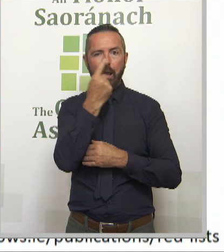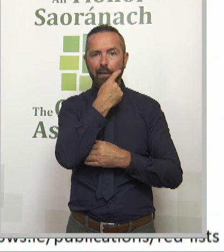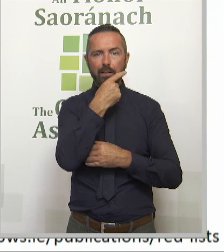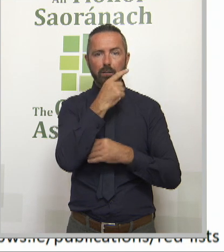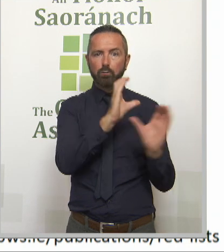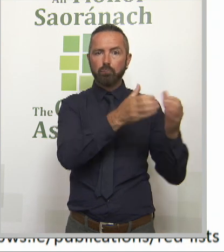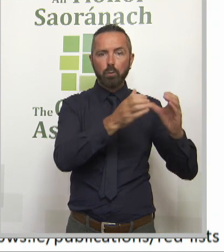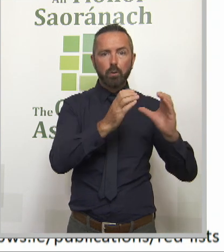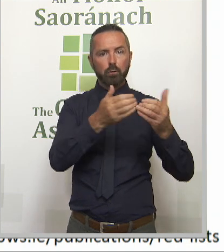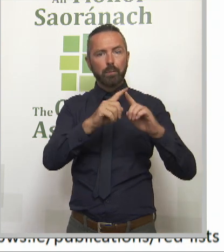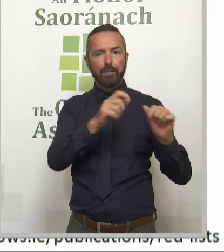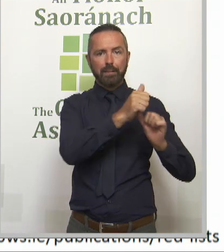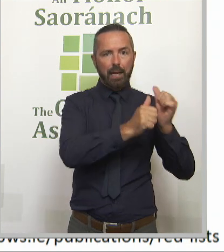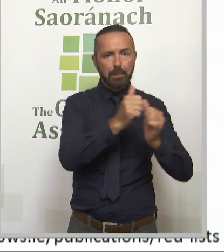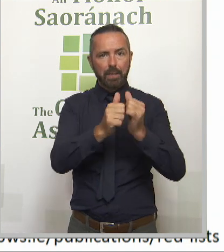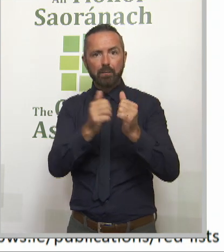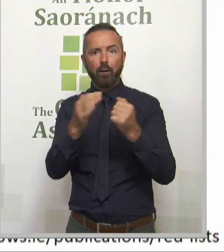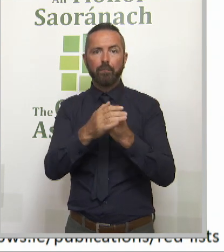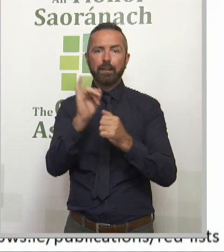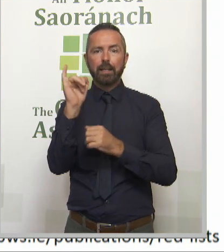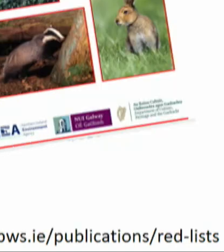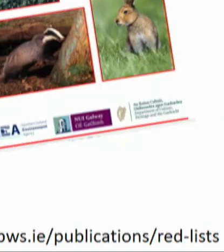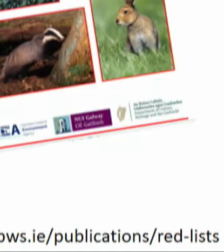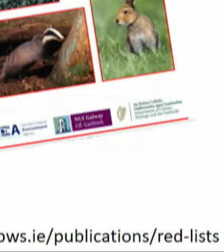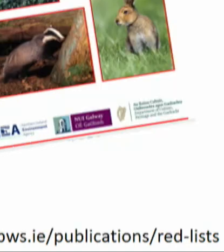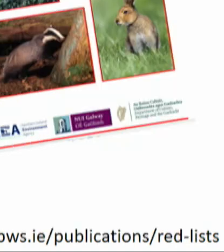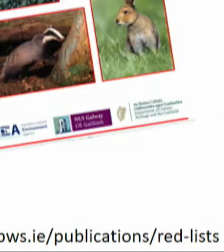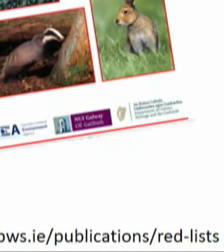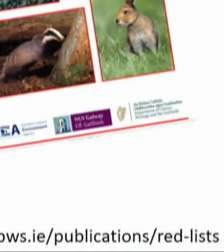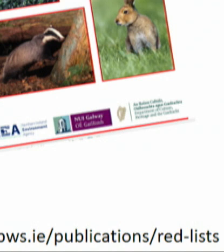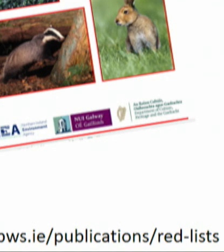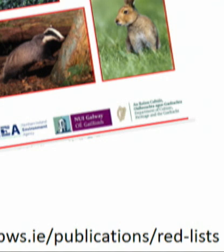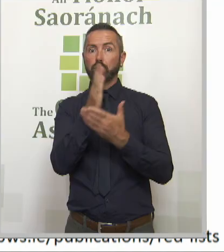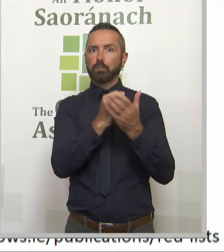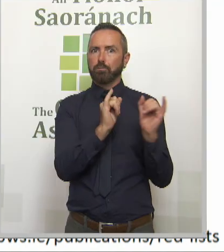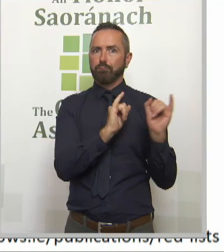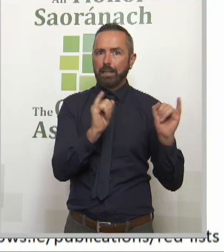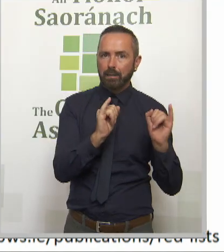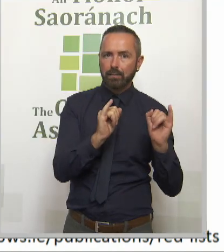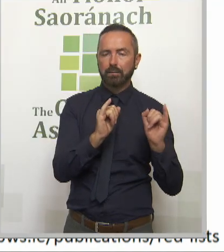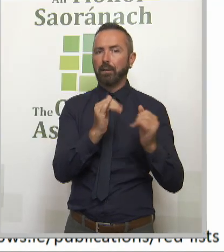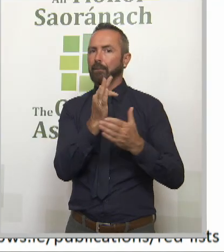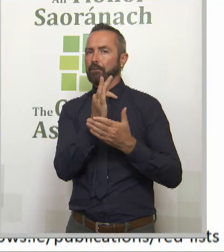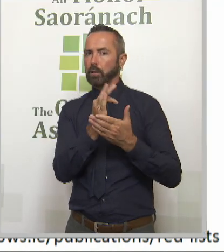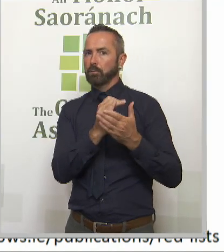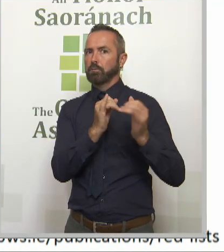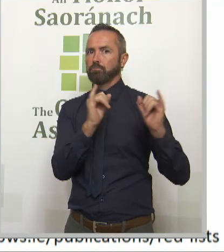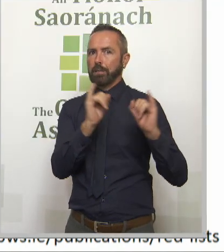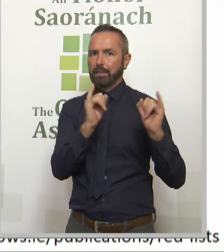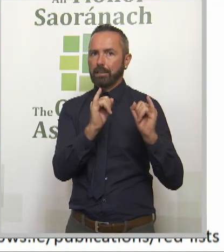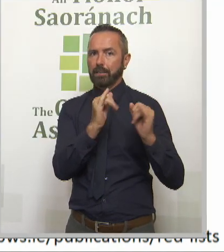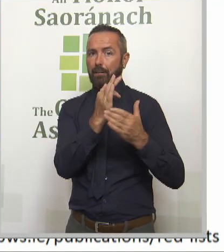different levels of kind of endangerment, and the worst of those categories is critically endangered when there's just a few individuals